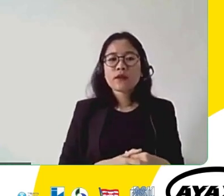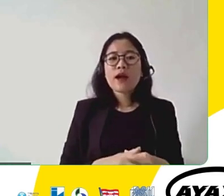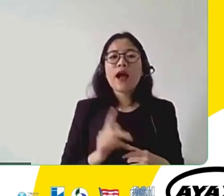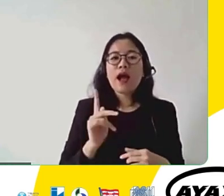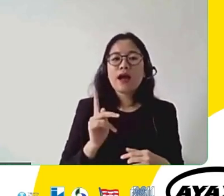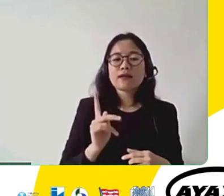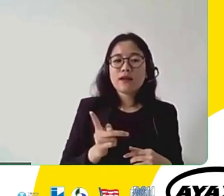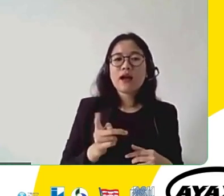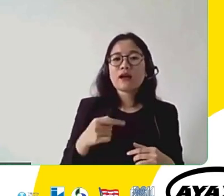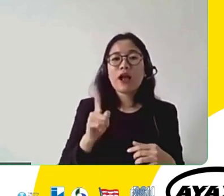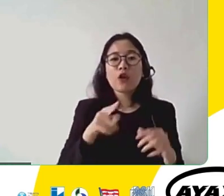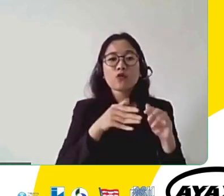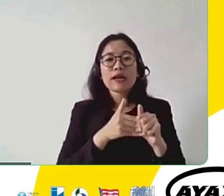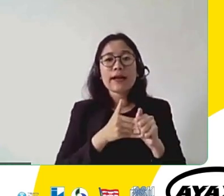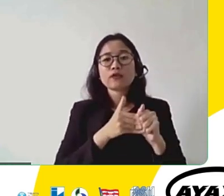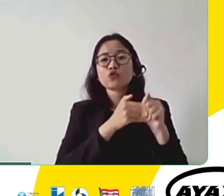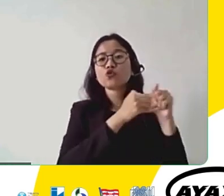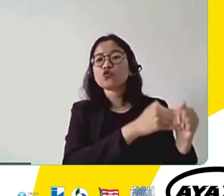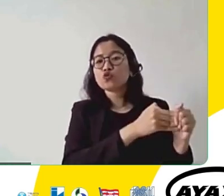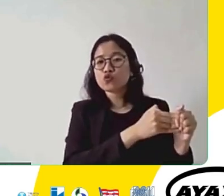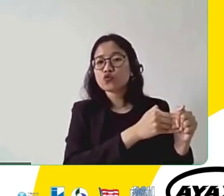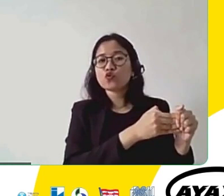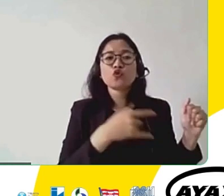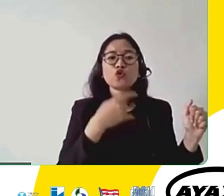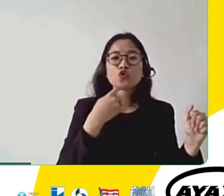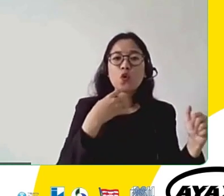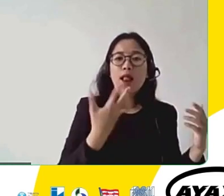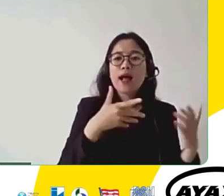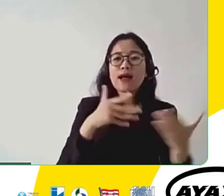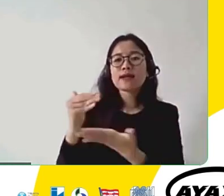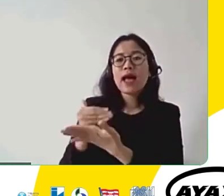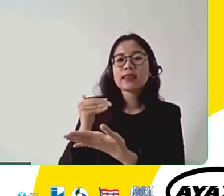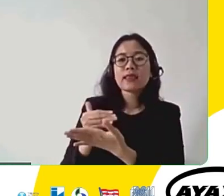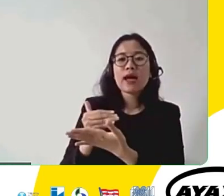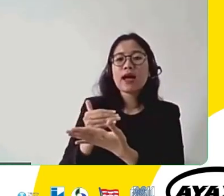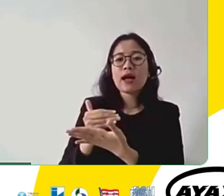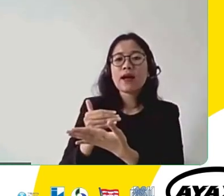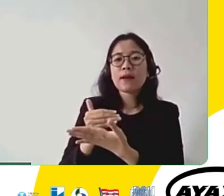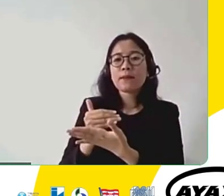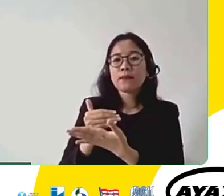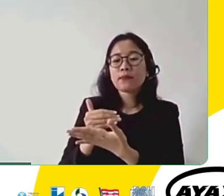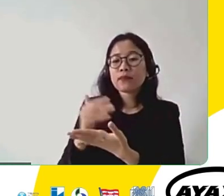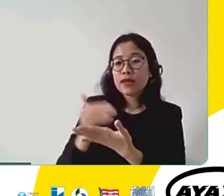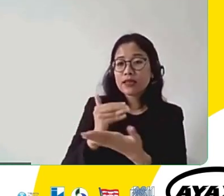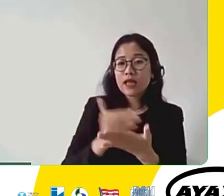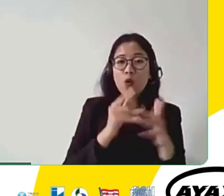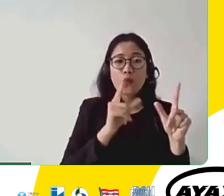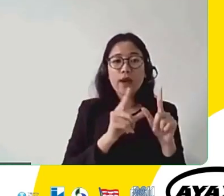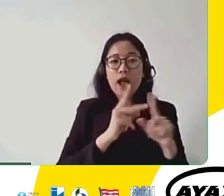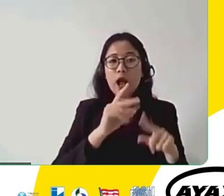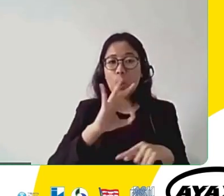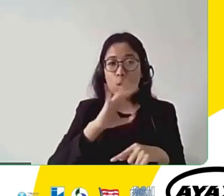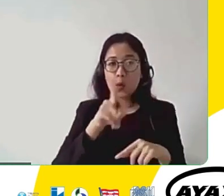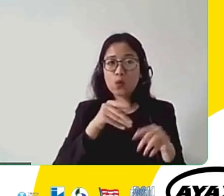to the air pollutions, WHO is also reported in 2019